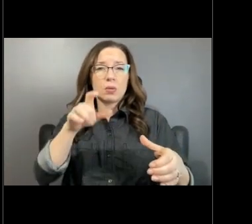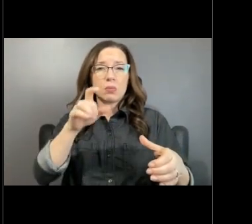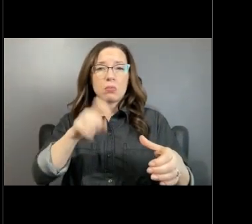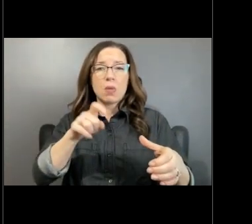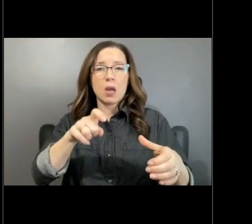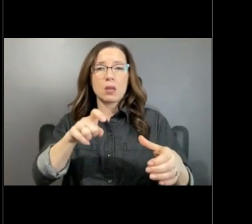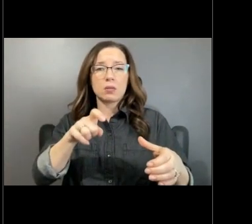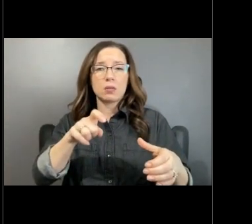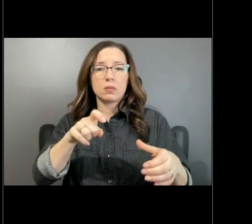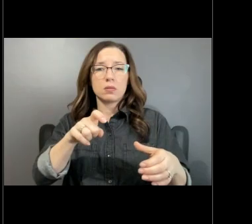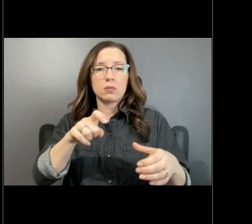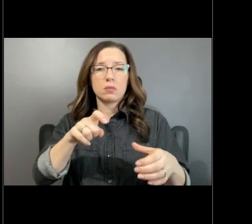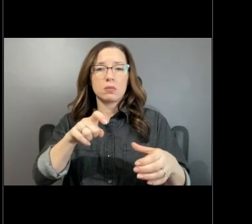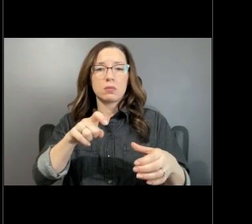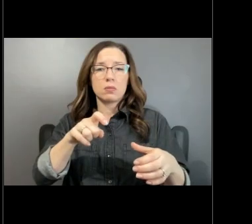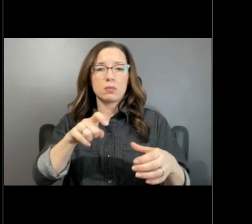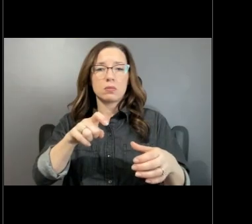center line of the bowl.